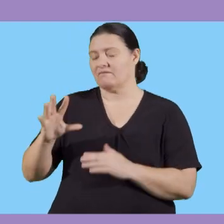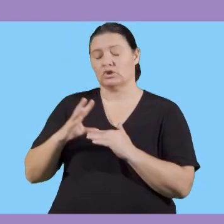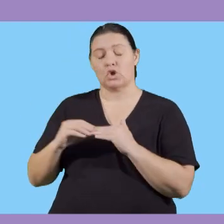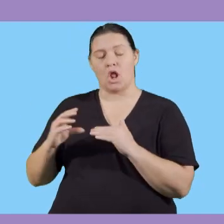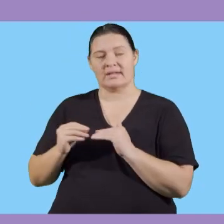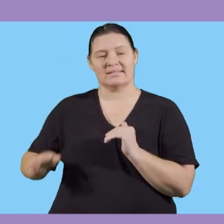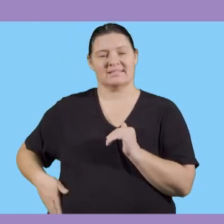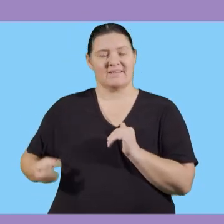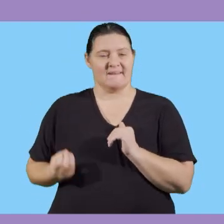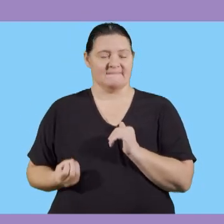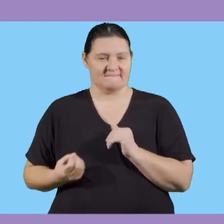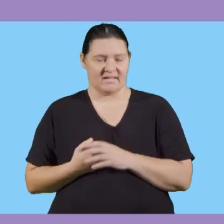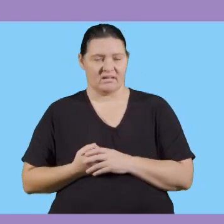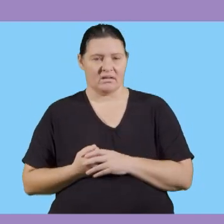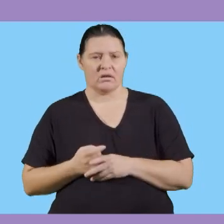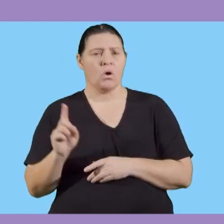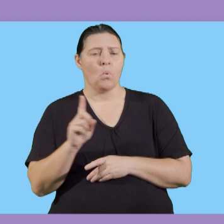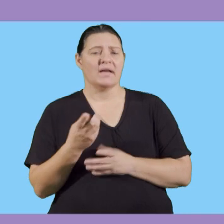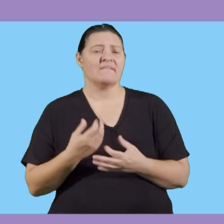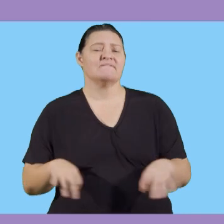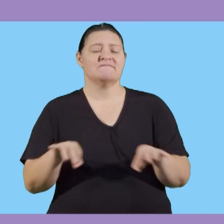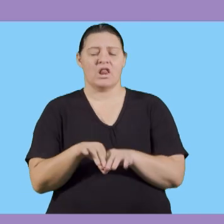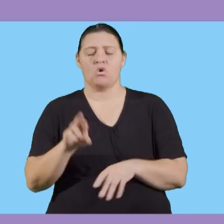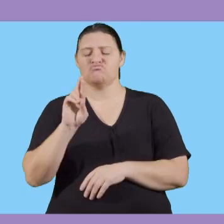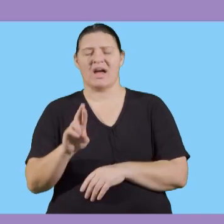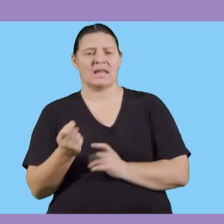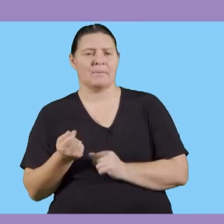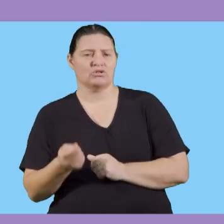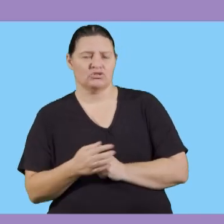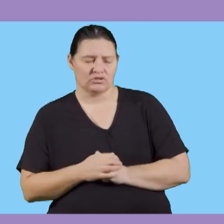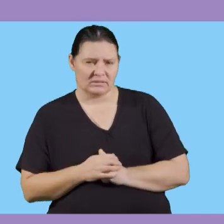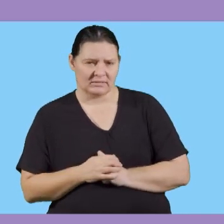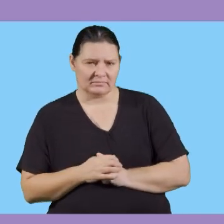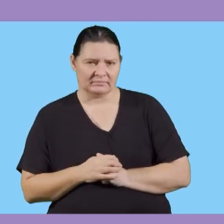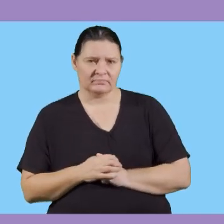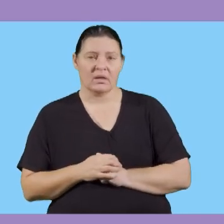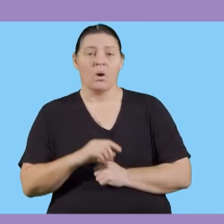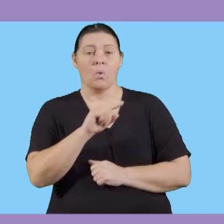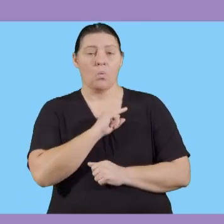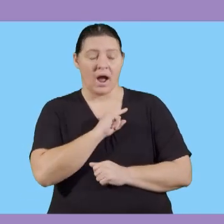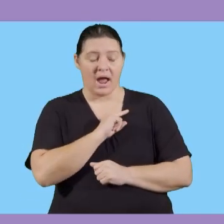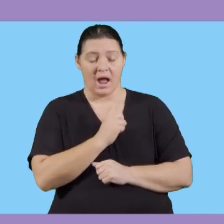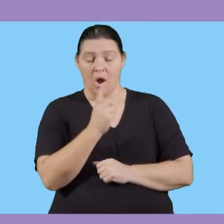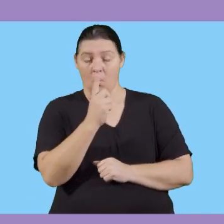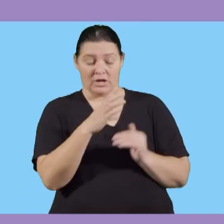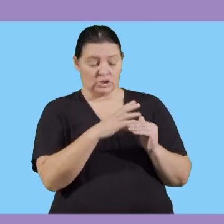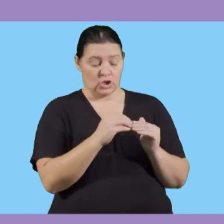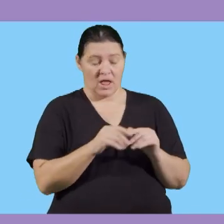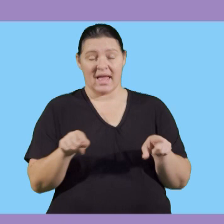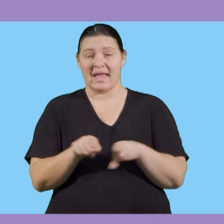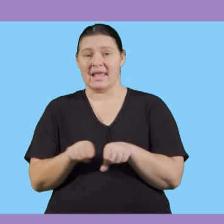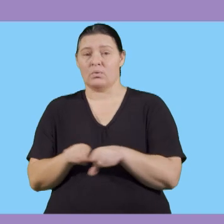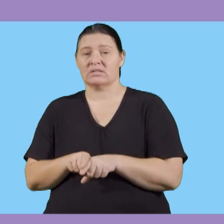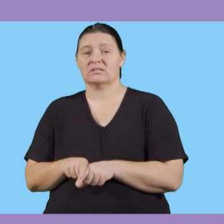$255 in her pocket. What is the value of her money in rands if $1